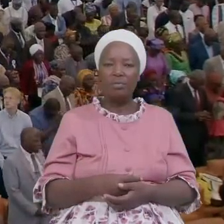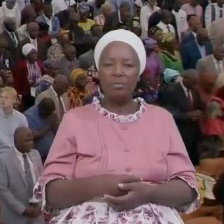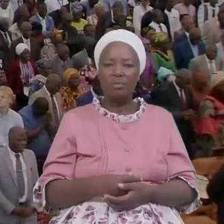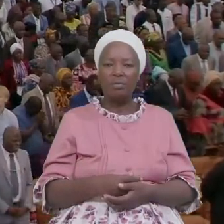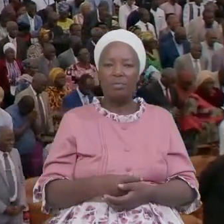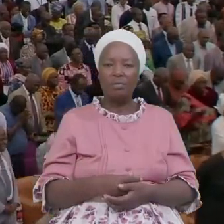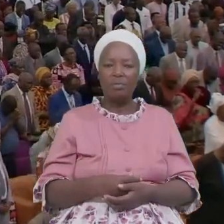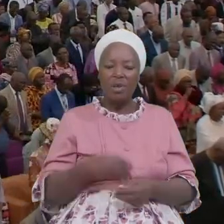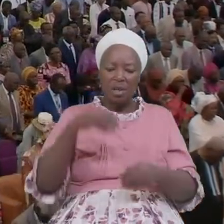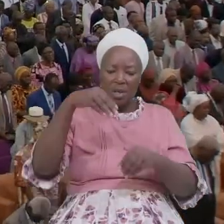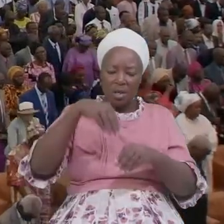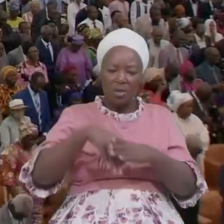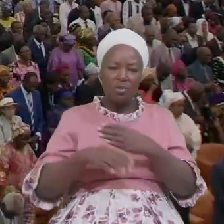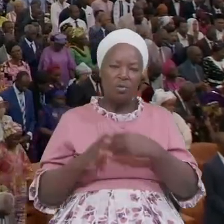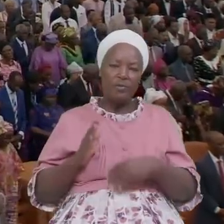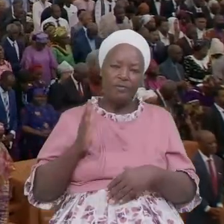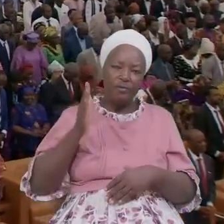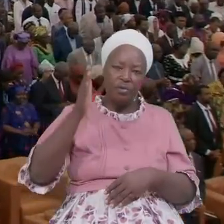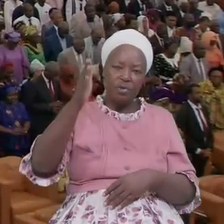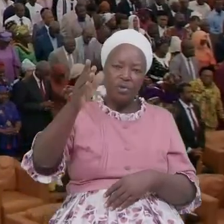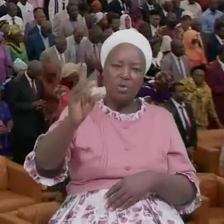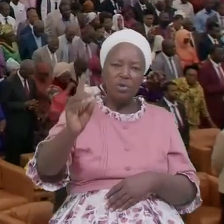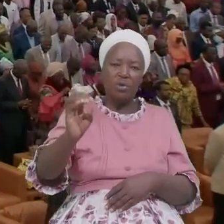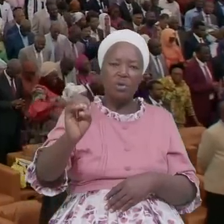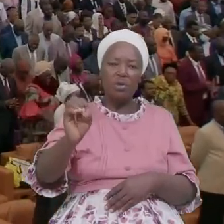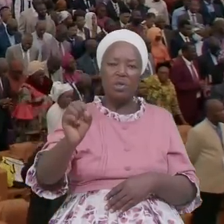into future destiny.